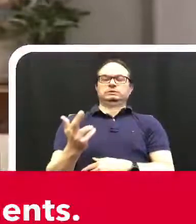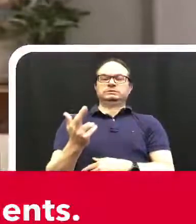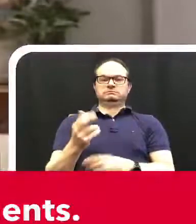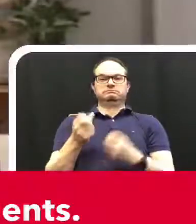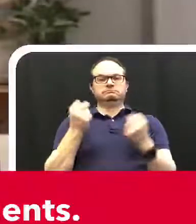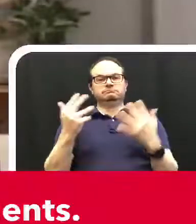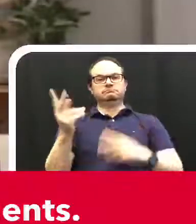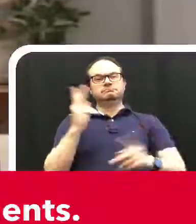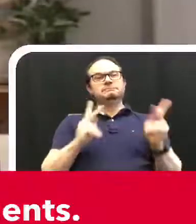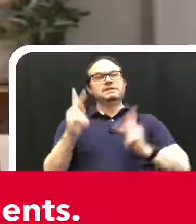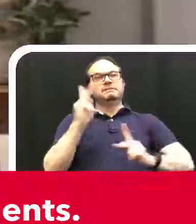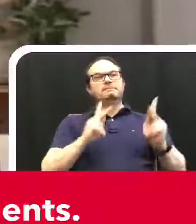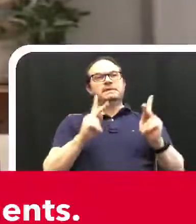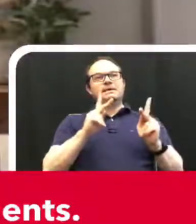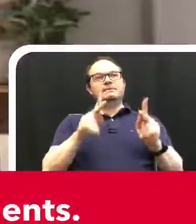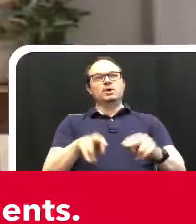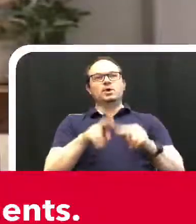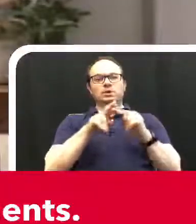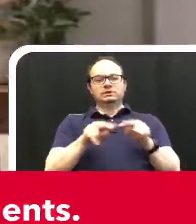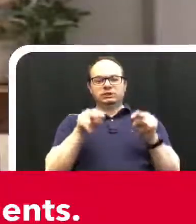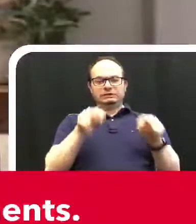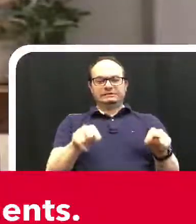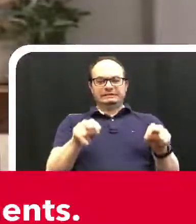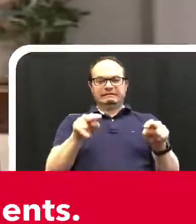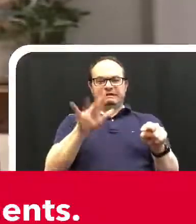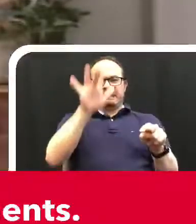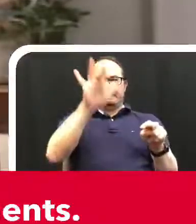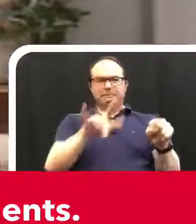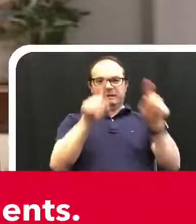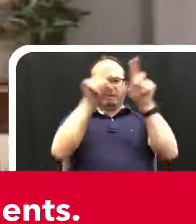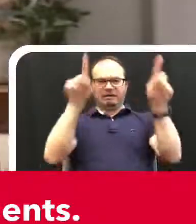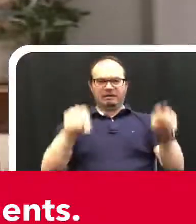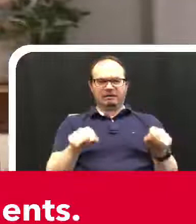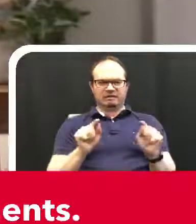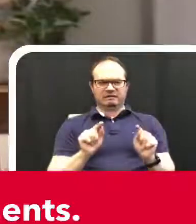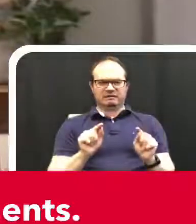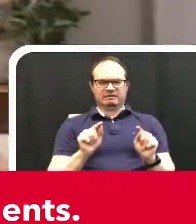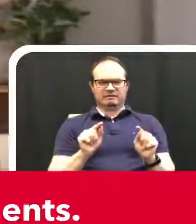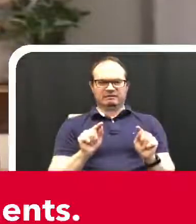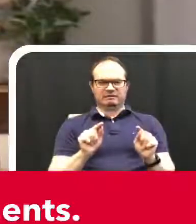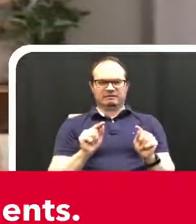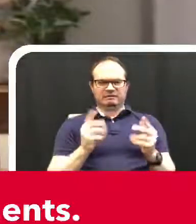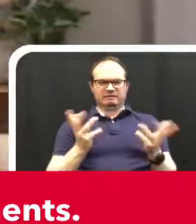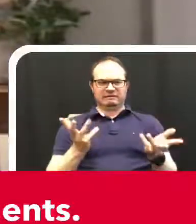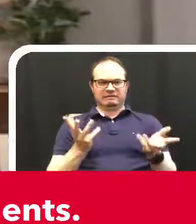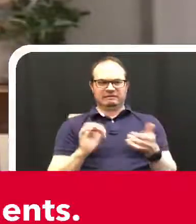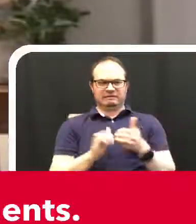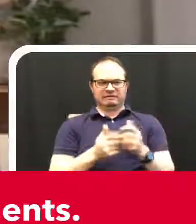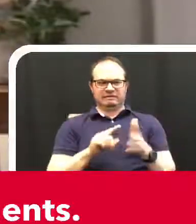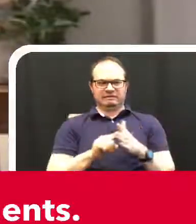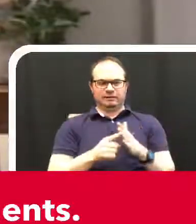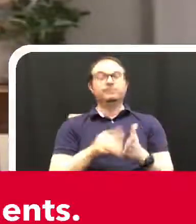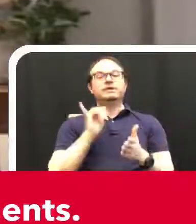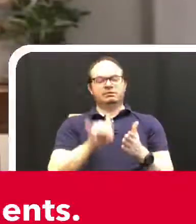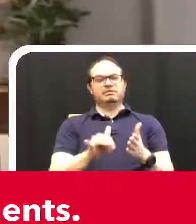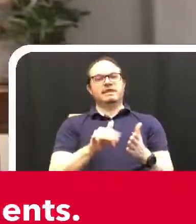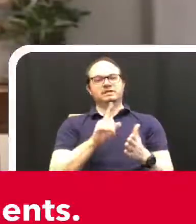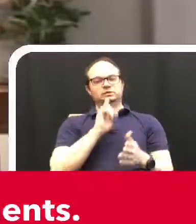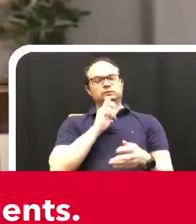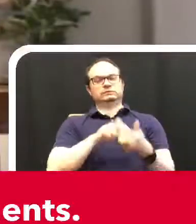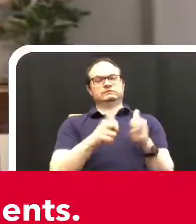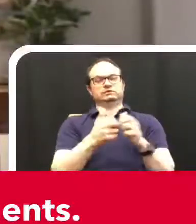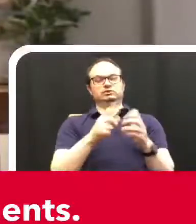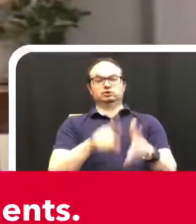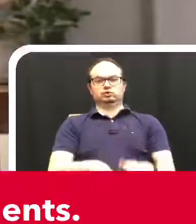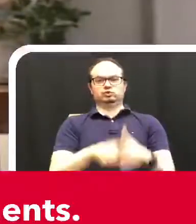of people sit and stare at a blank screen, and that's one of the hardest things for them is to actually get started writing. And